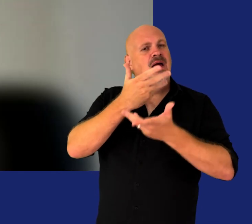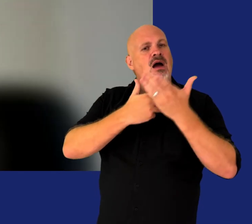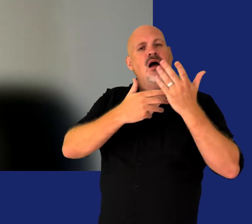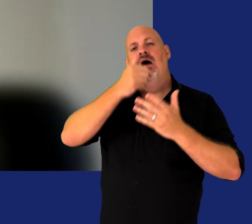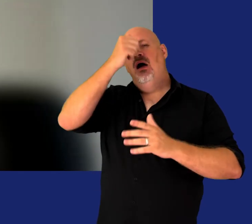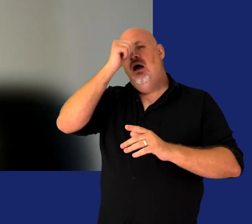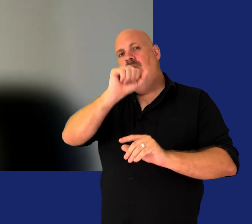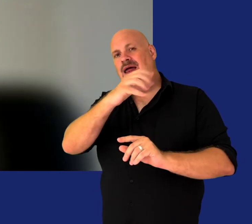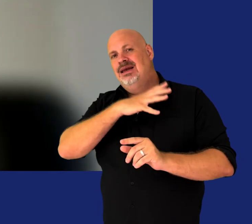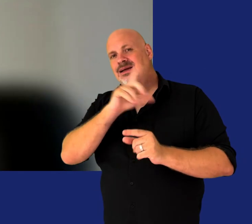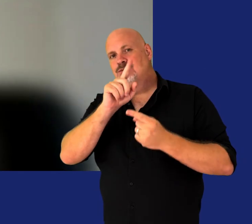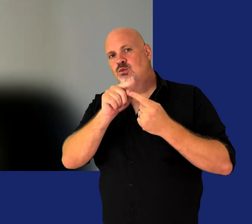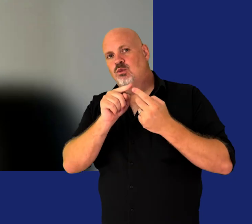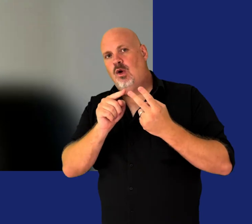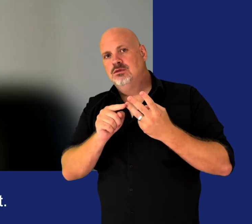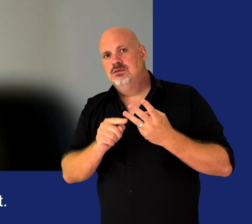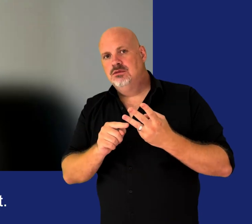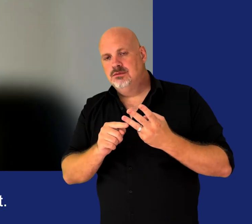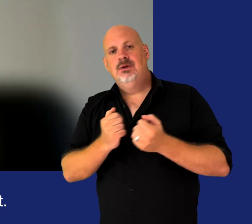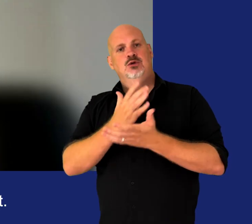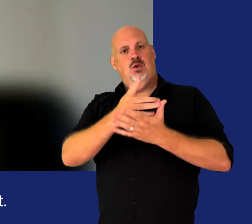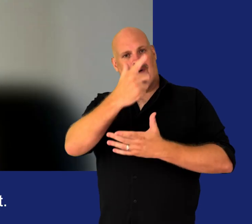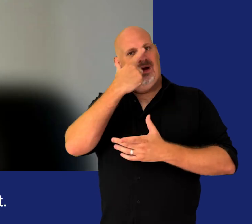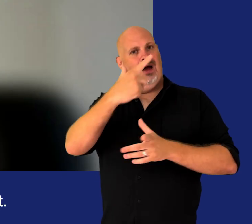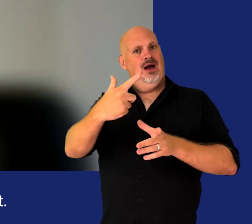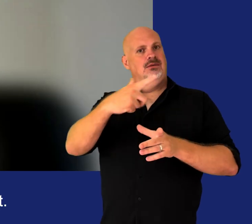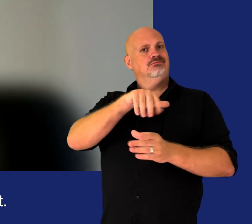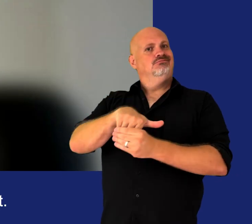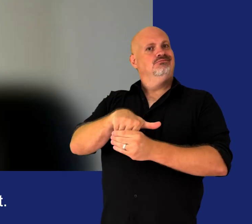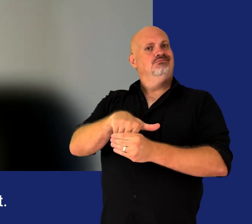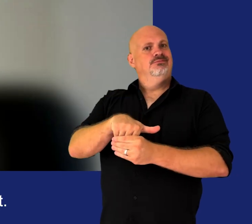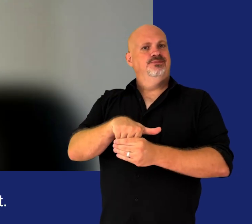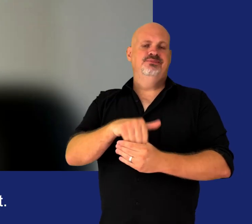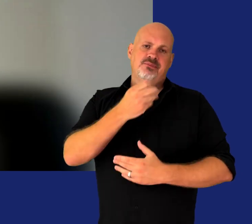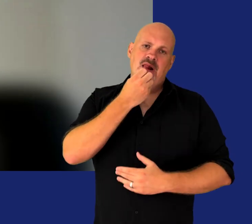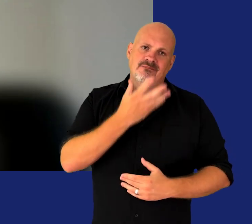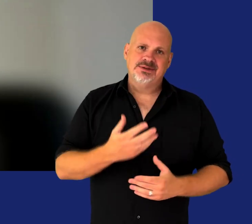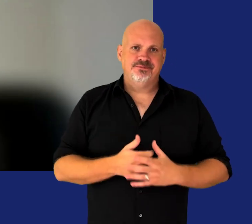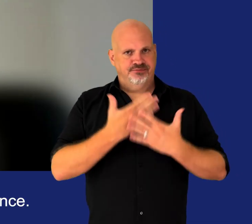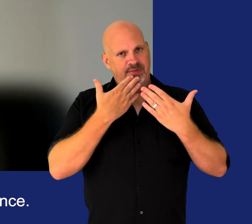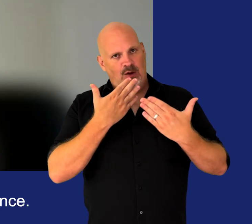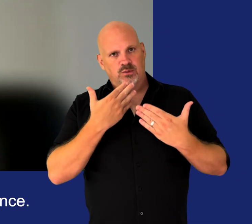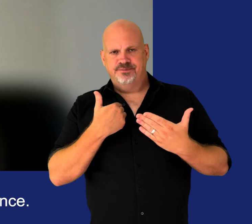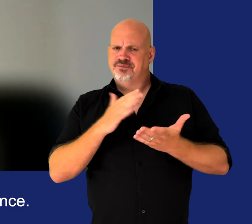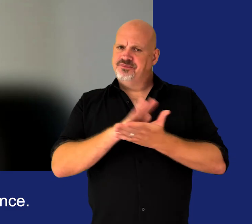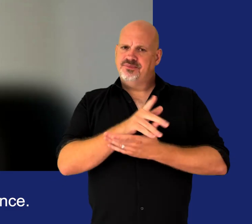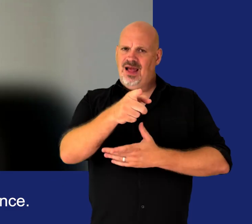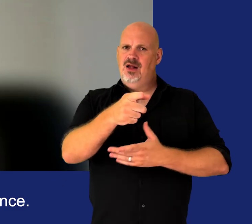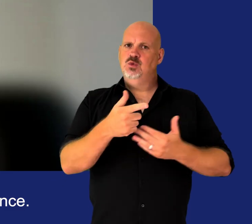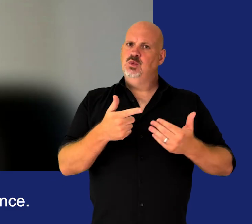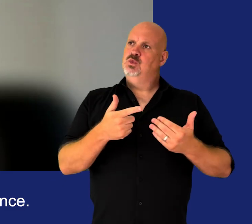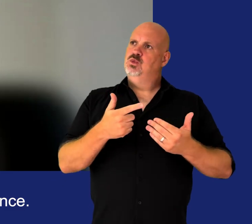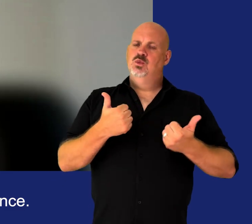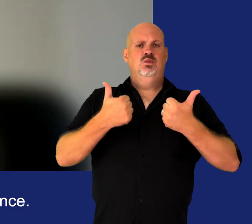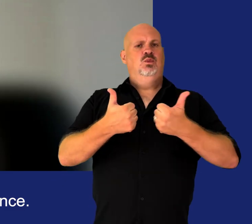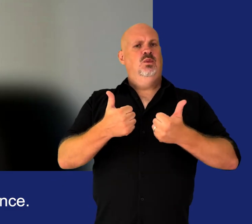to learn a little bit about what you need to make sure that you can take part. That's lovely, thank you, and I'm glad that you had that